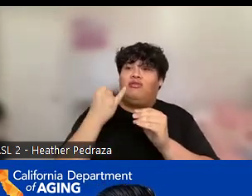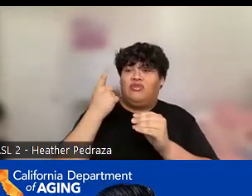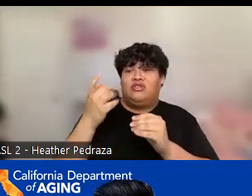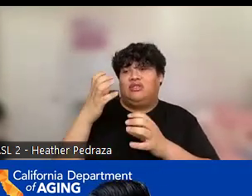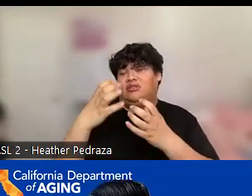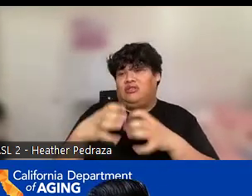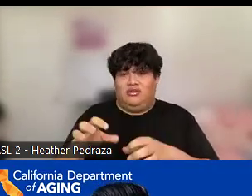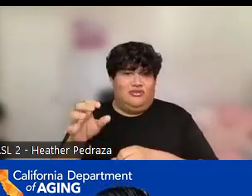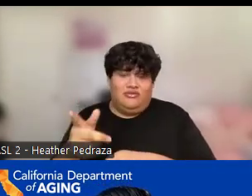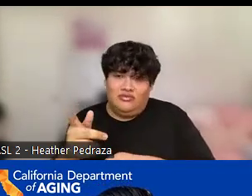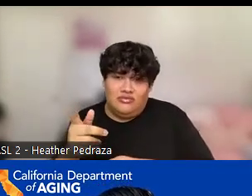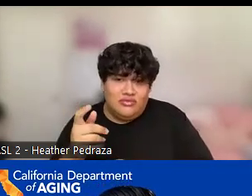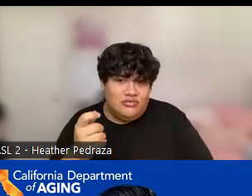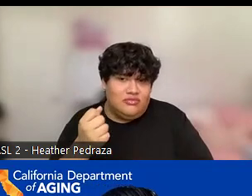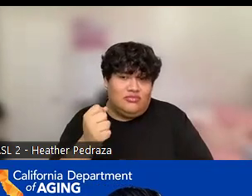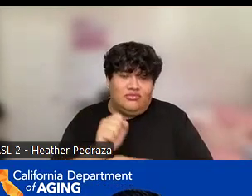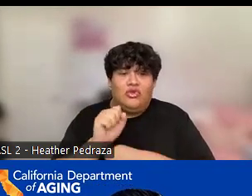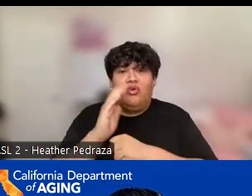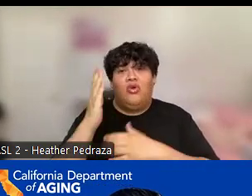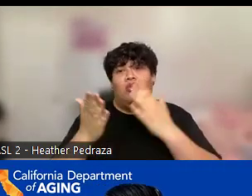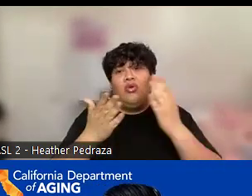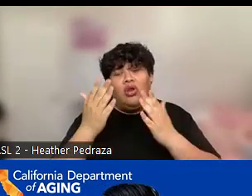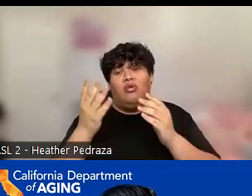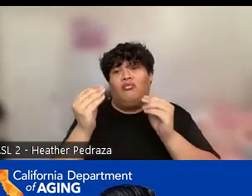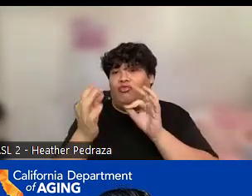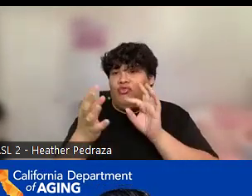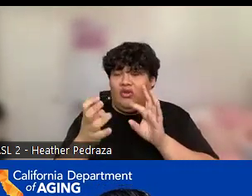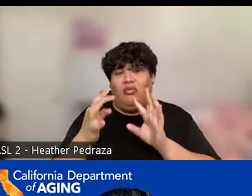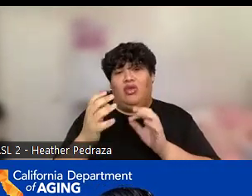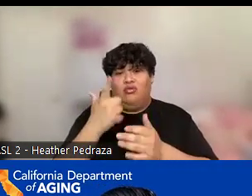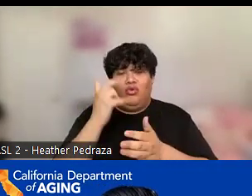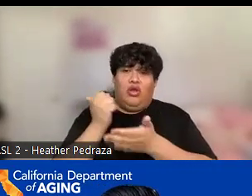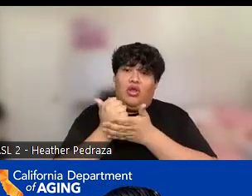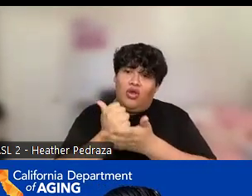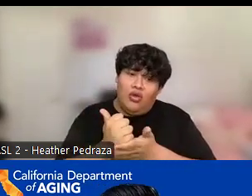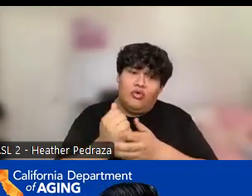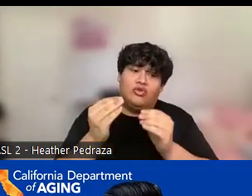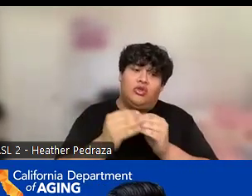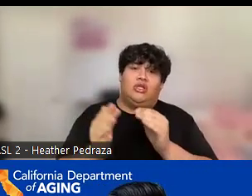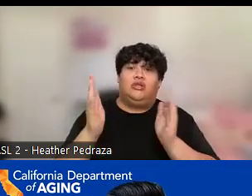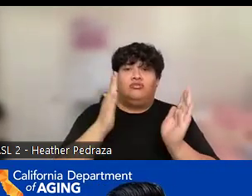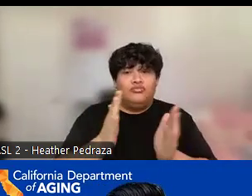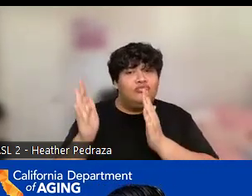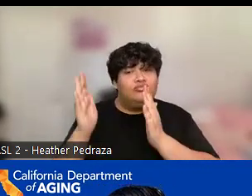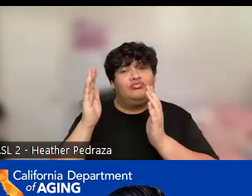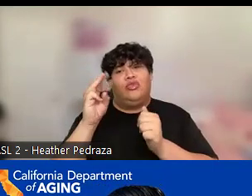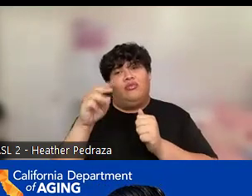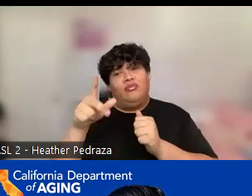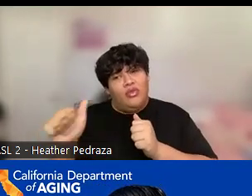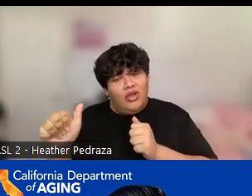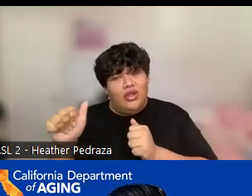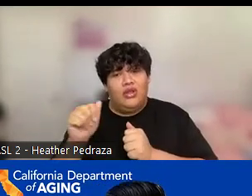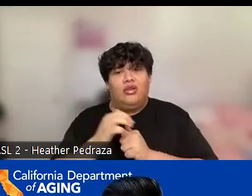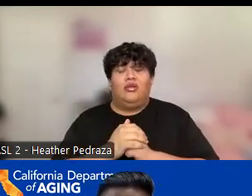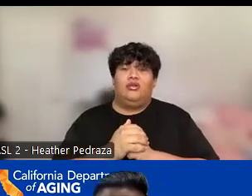and refinement. So we're going to welcome all constructive feedback, which will help us with the next phase of the MPA. Another key goal of